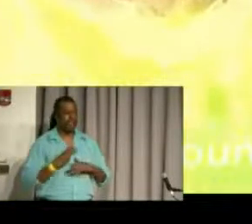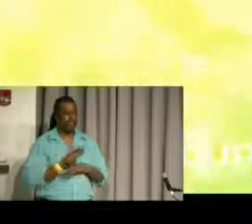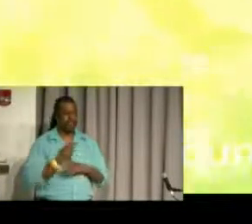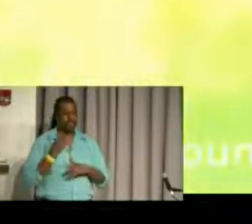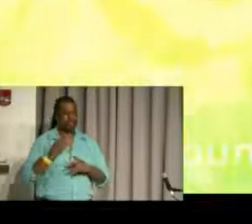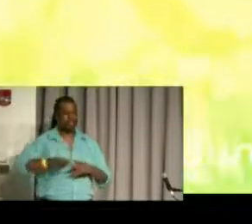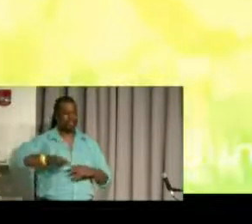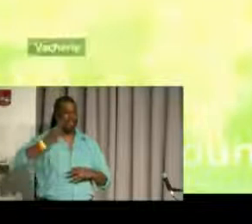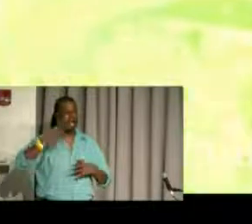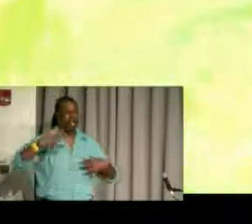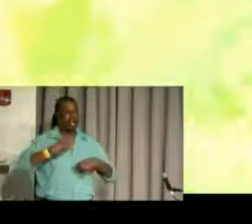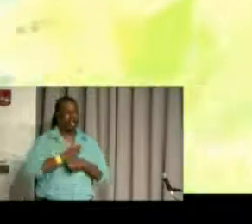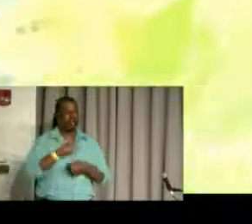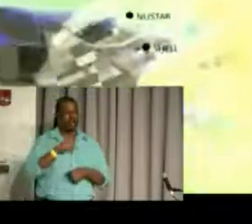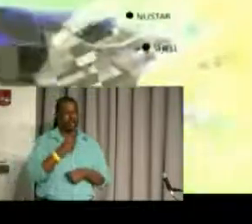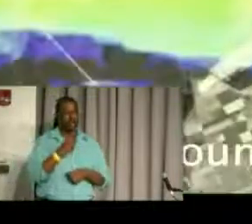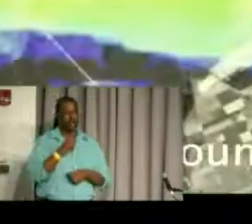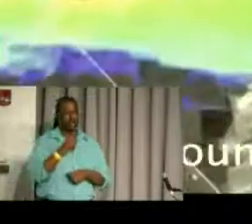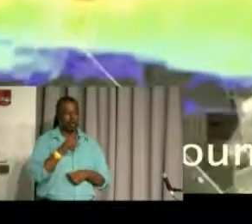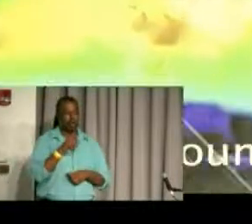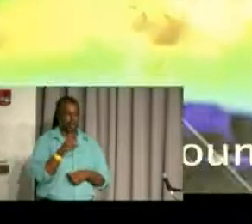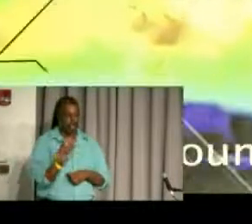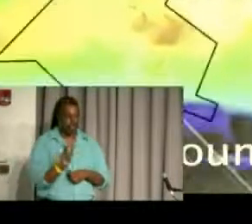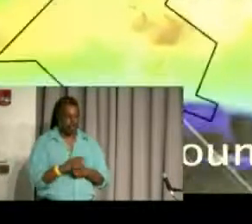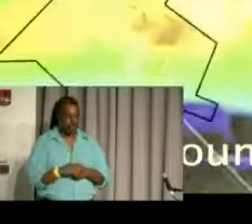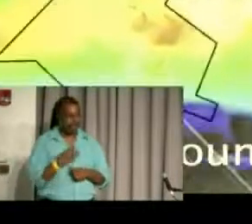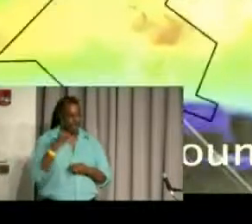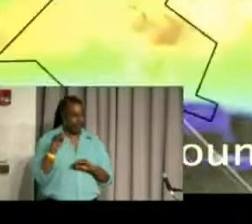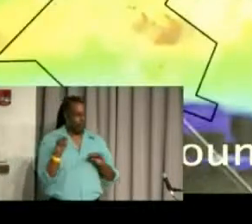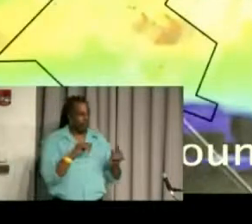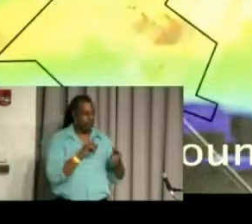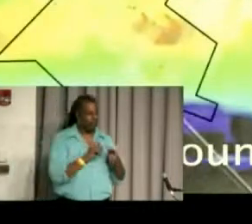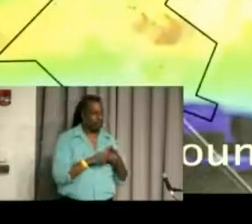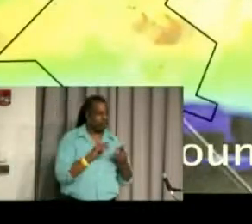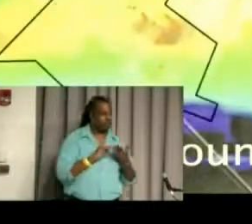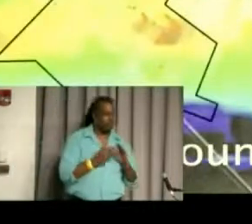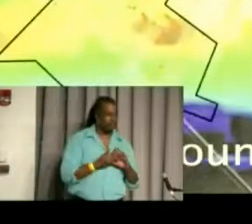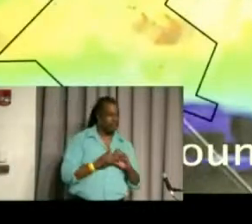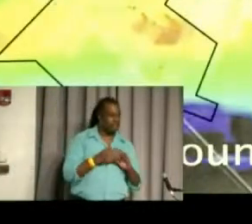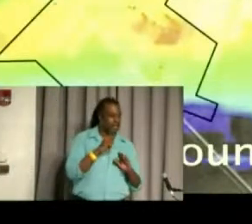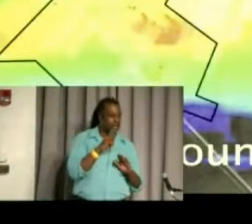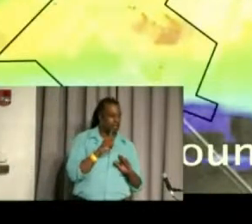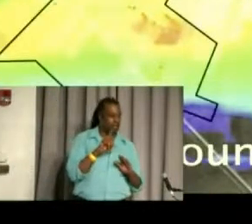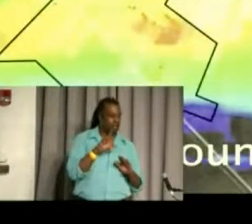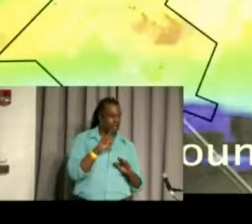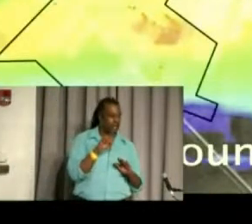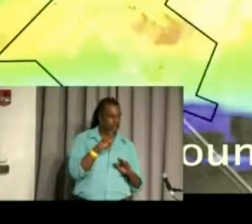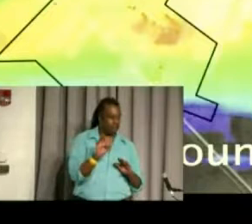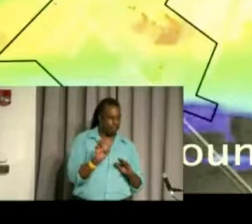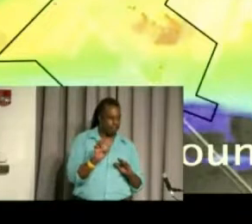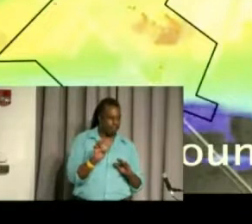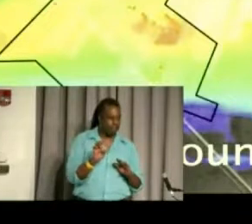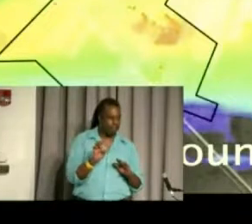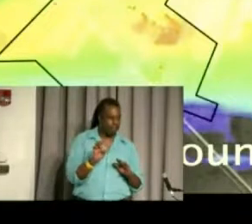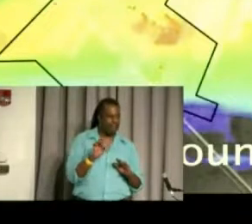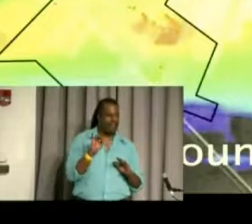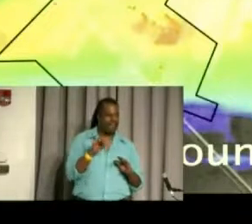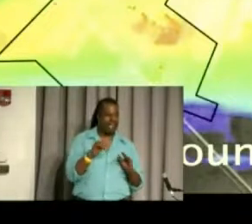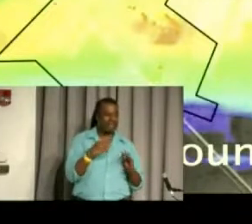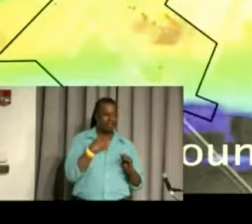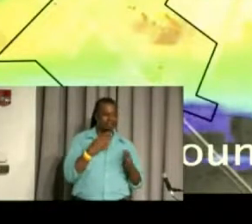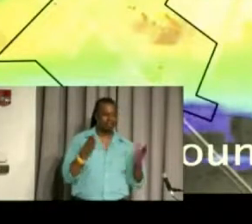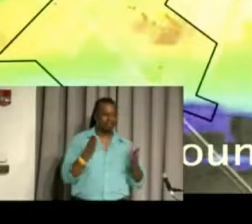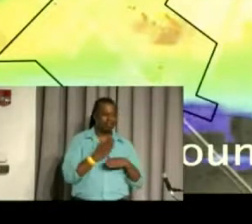chloroprene. We move over now to the community of Welcome, which is sandwiched